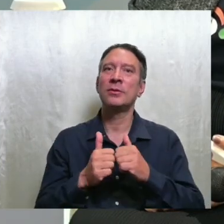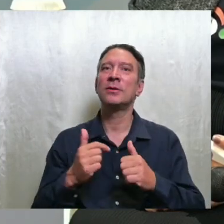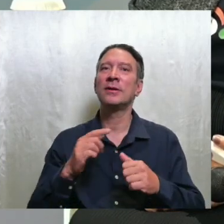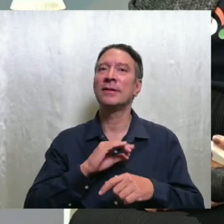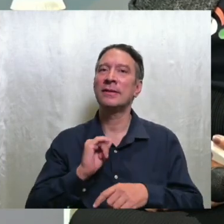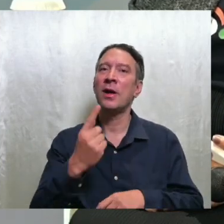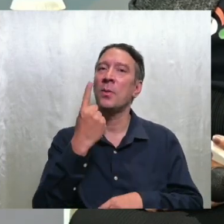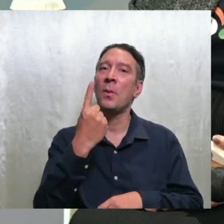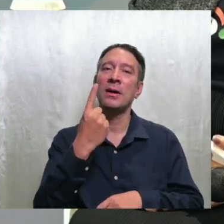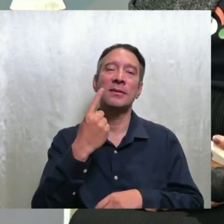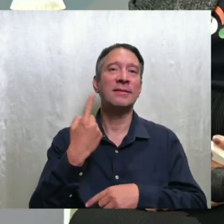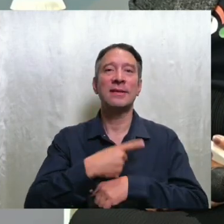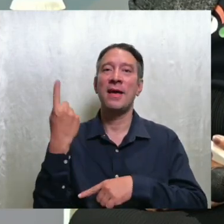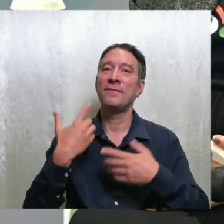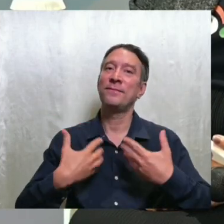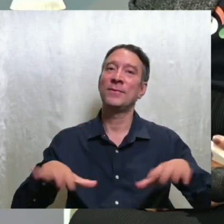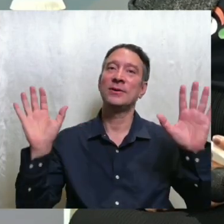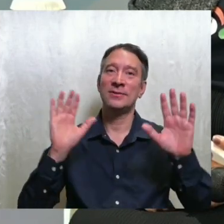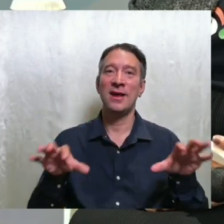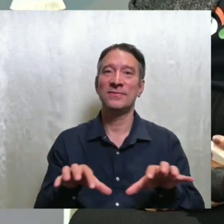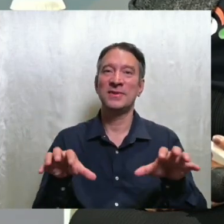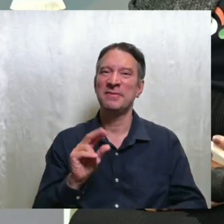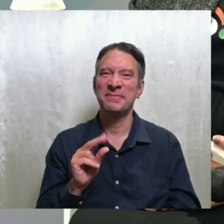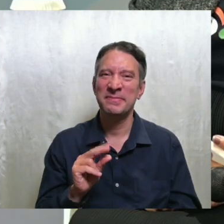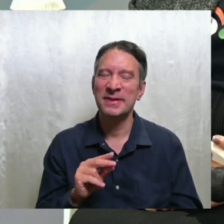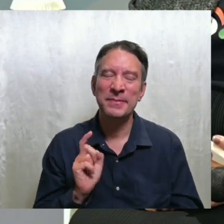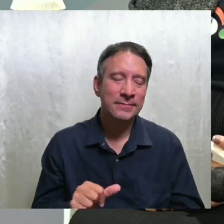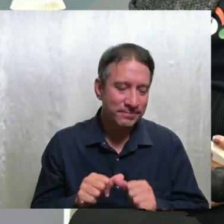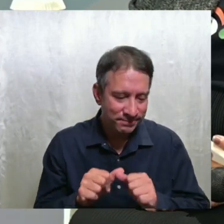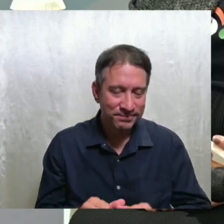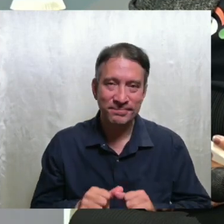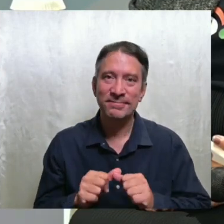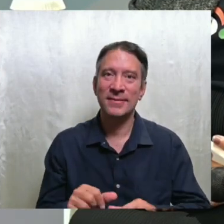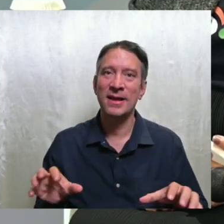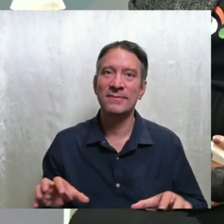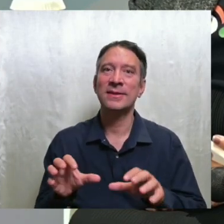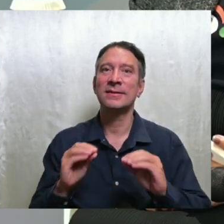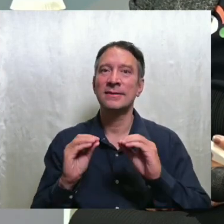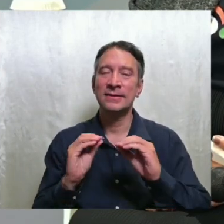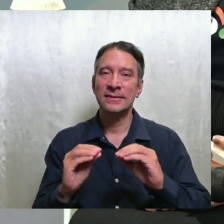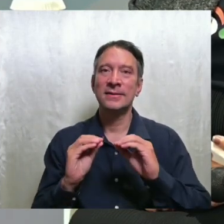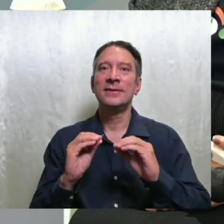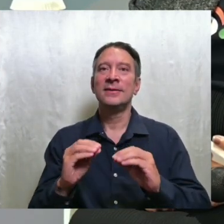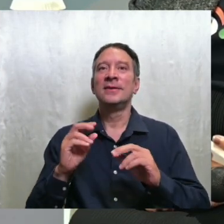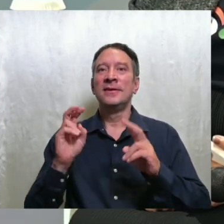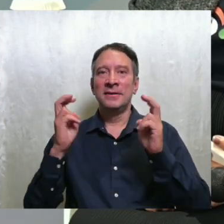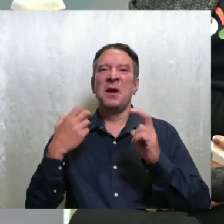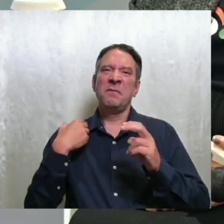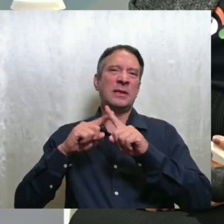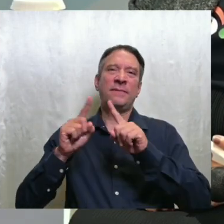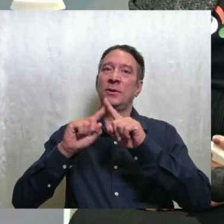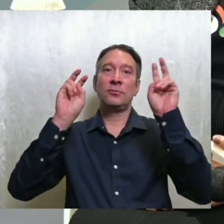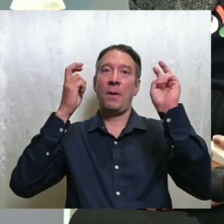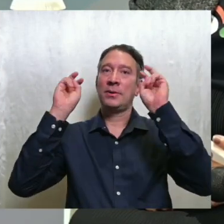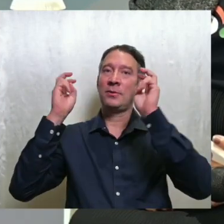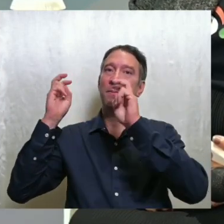did different sessions and schedule a plan, and we formalize our training